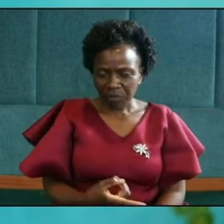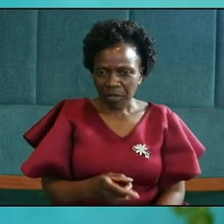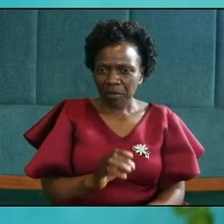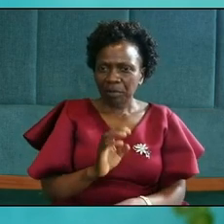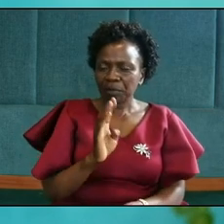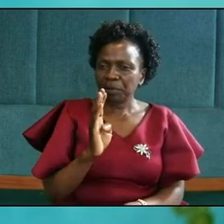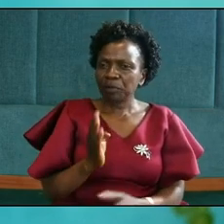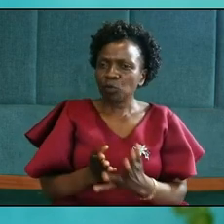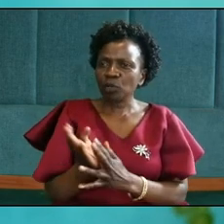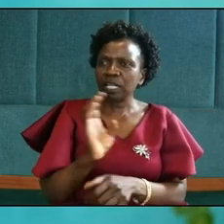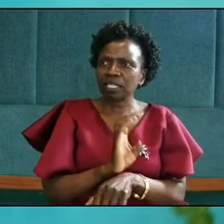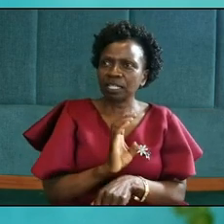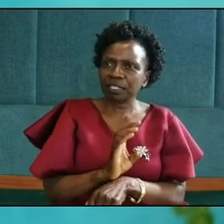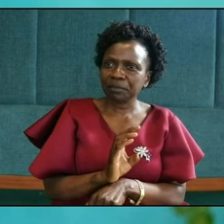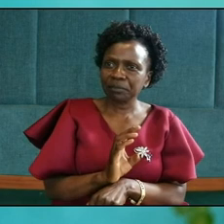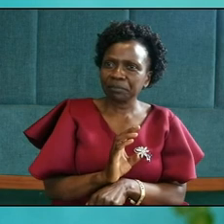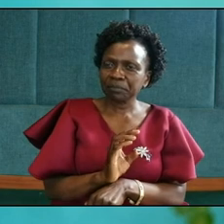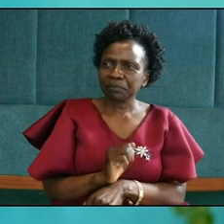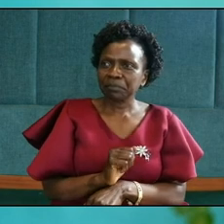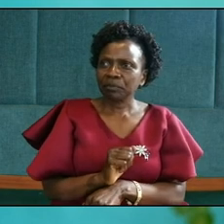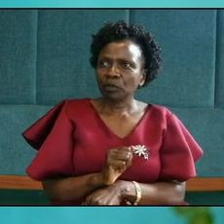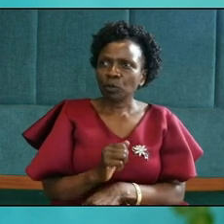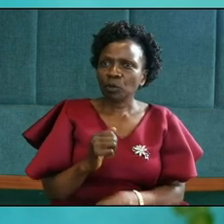Elders and church leaders, will you put a lady on church discipline